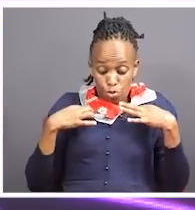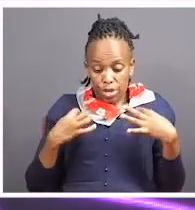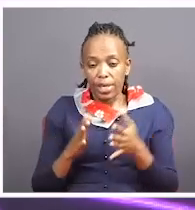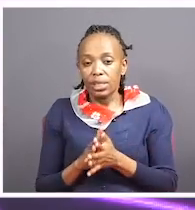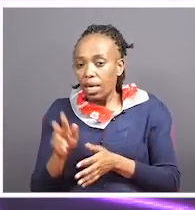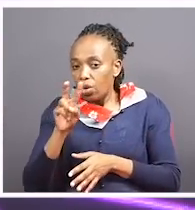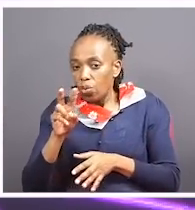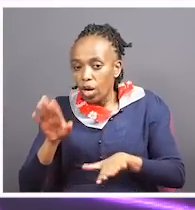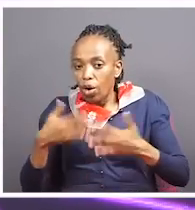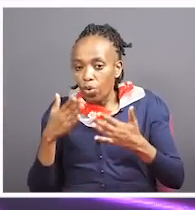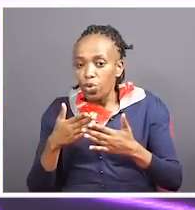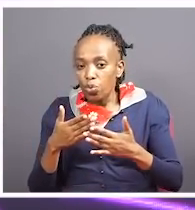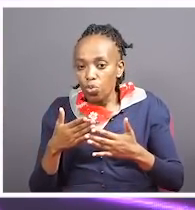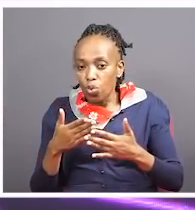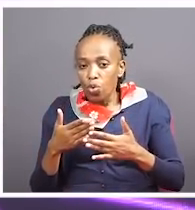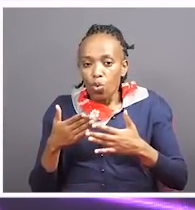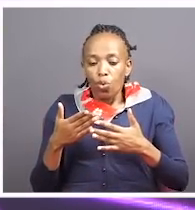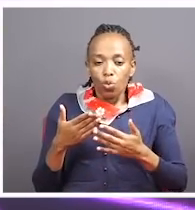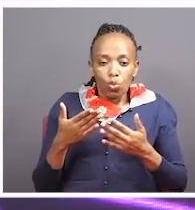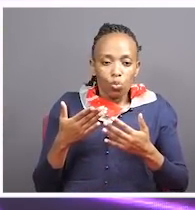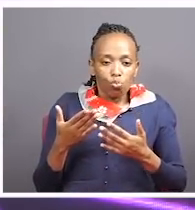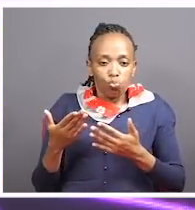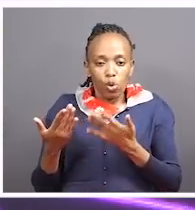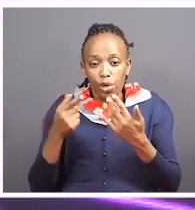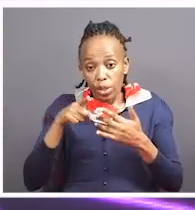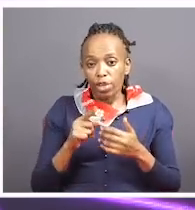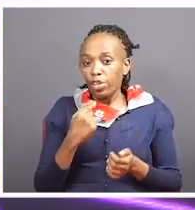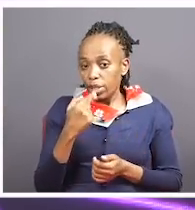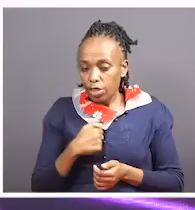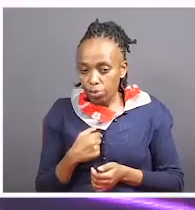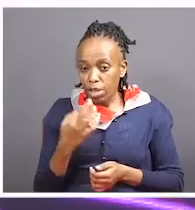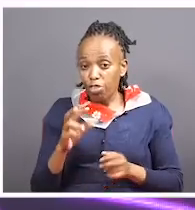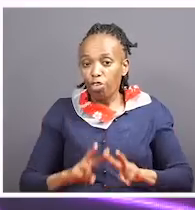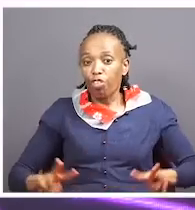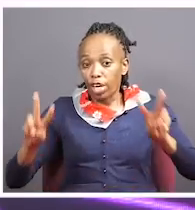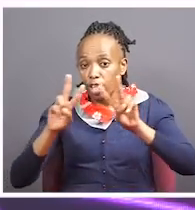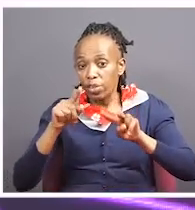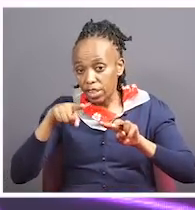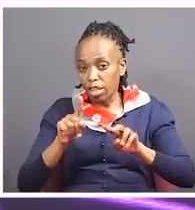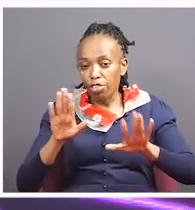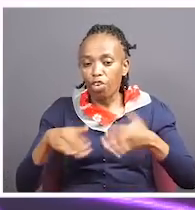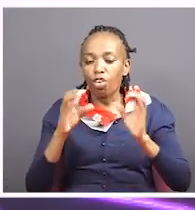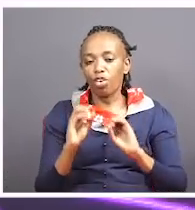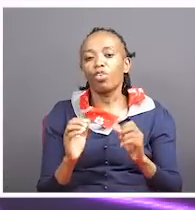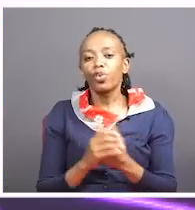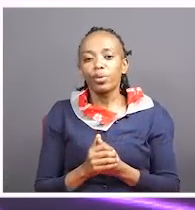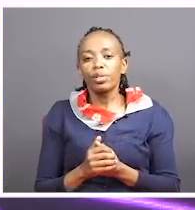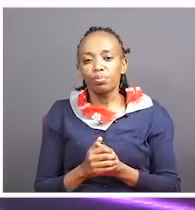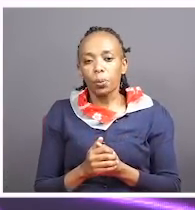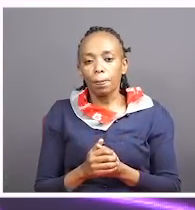way you dress. I look the way you handle yourself. And it tells me whether you value yourself or you